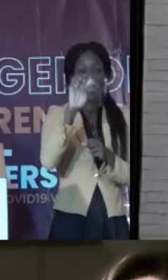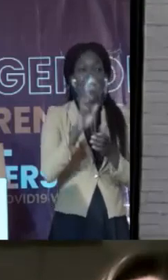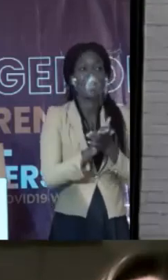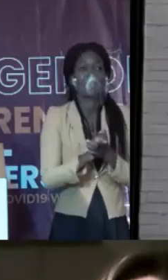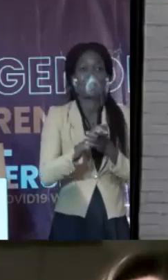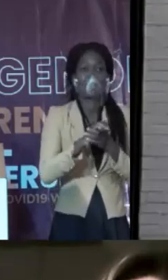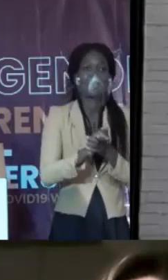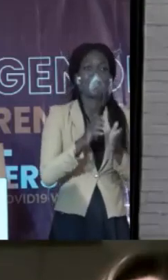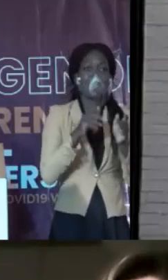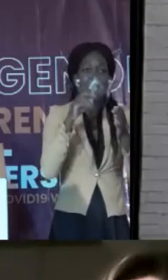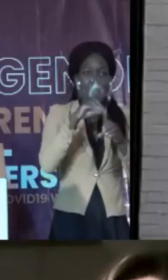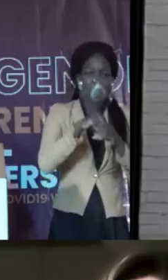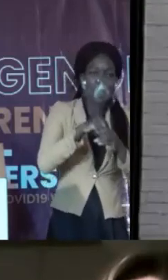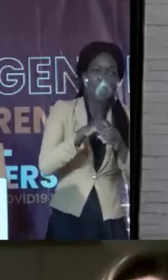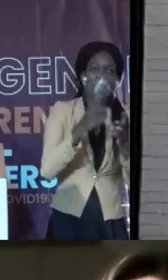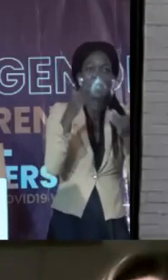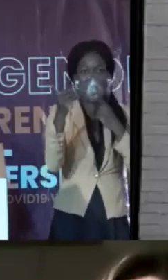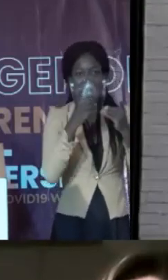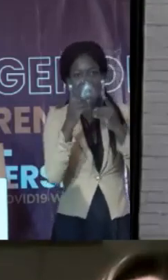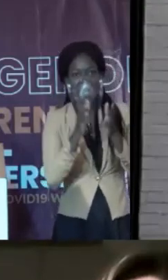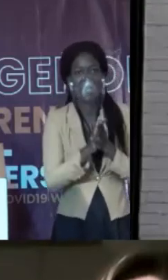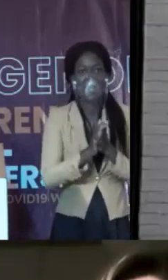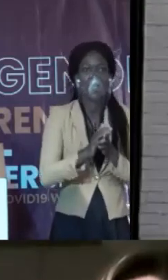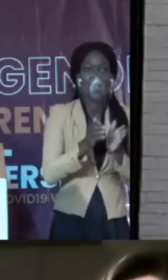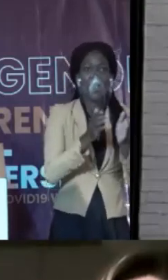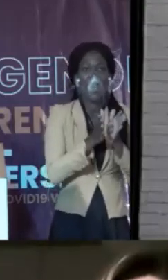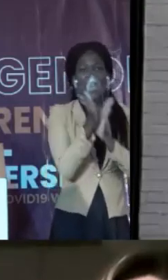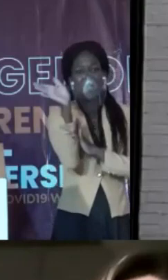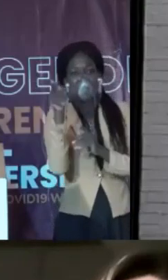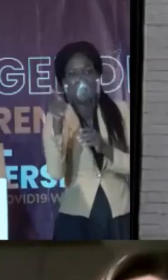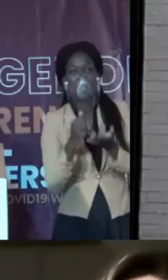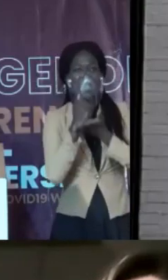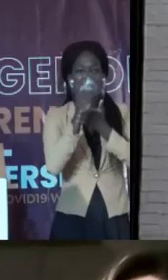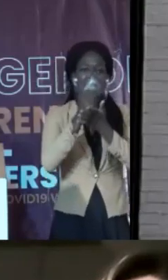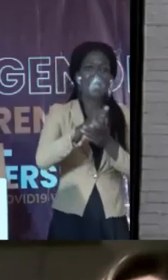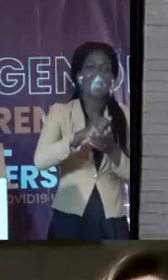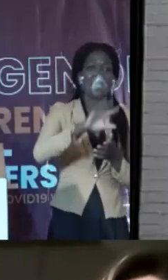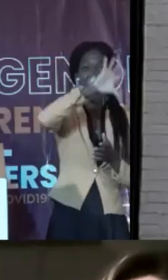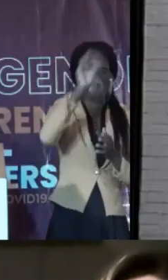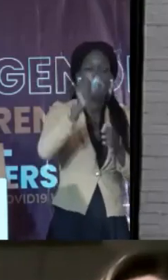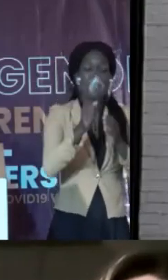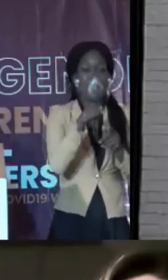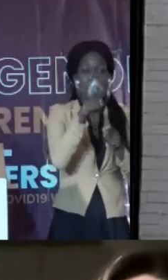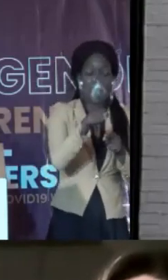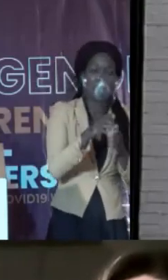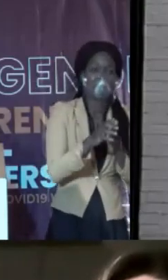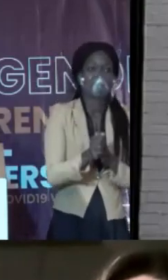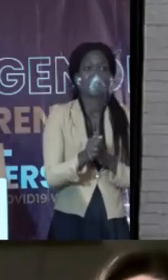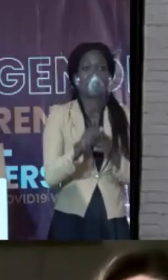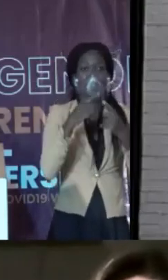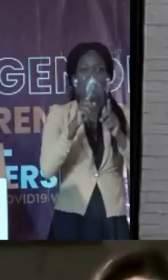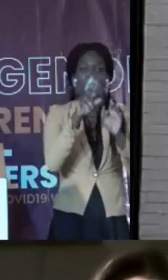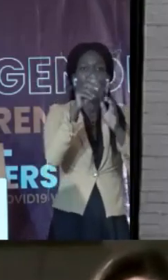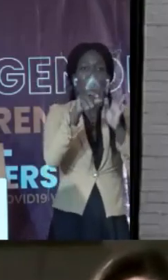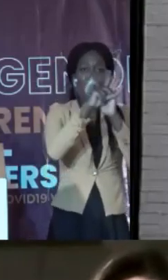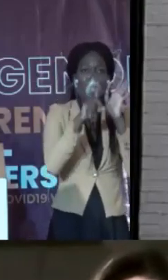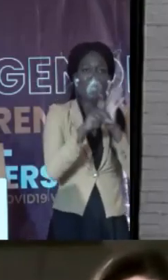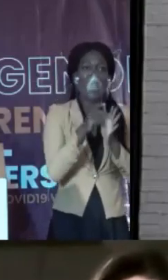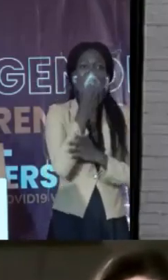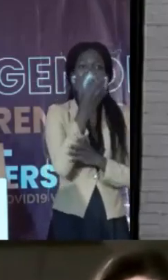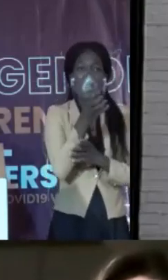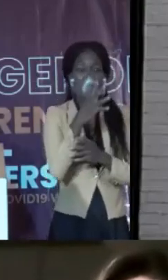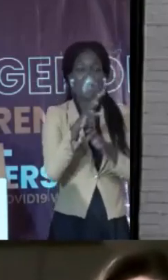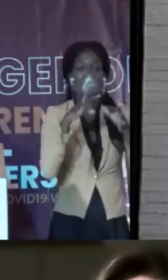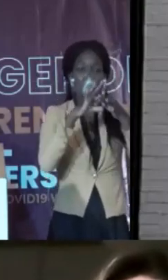Division, assistant regional manager for Southern Africa, and policy and advocacy coordinator. She